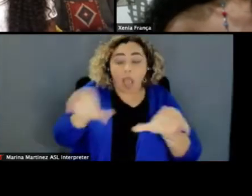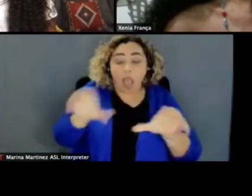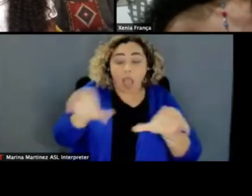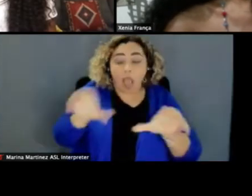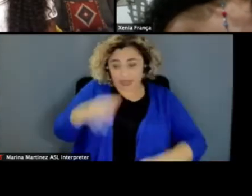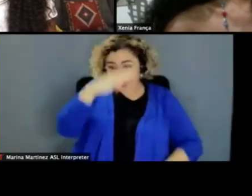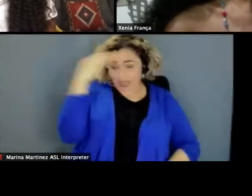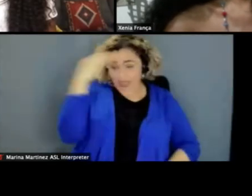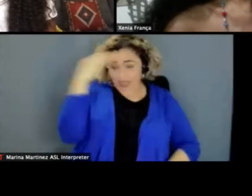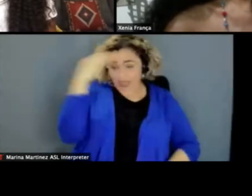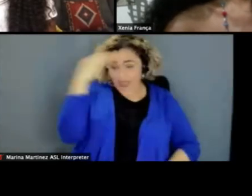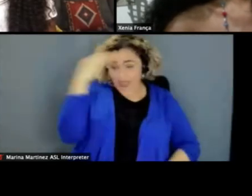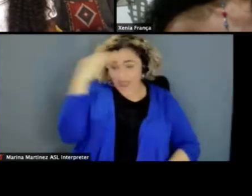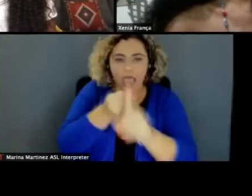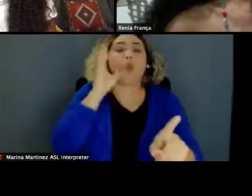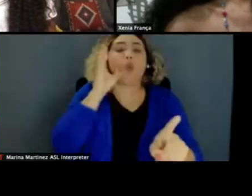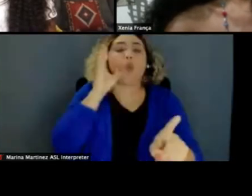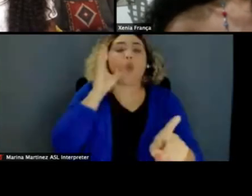has an impact.